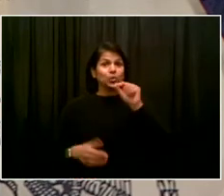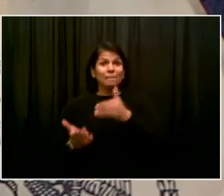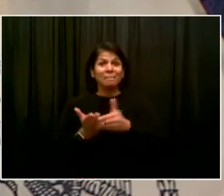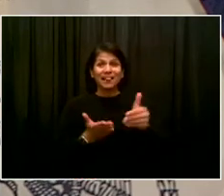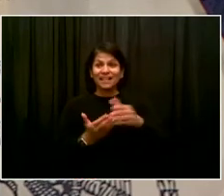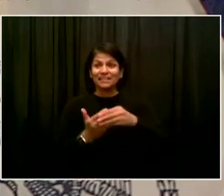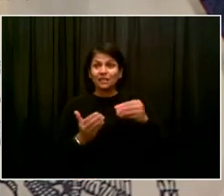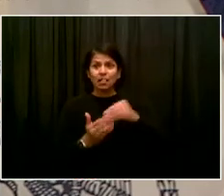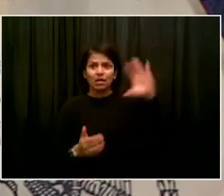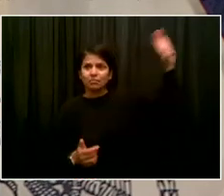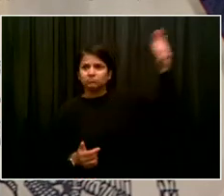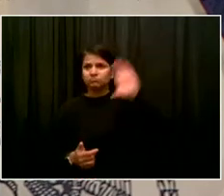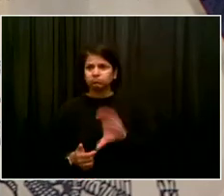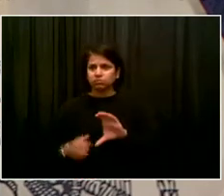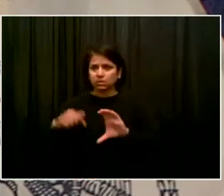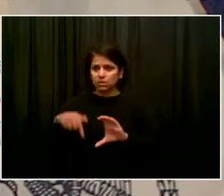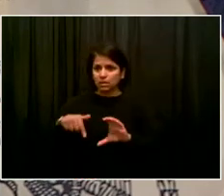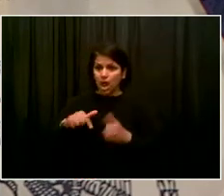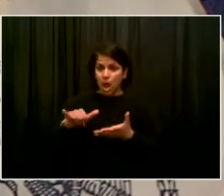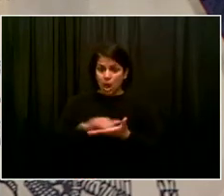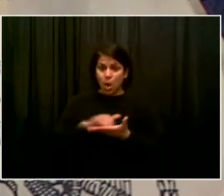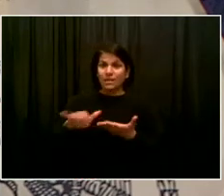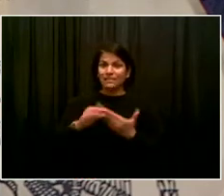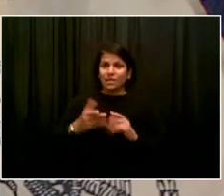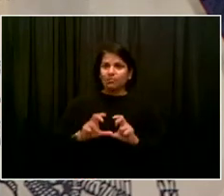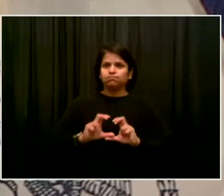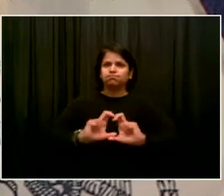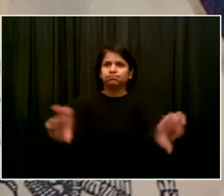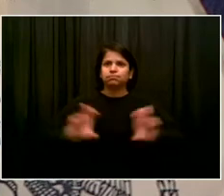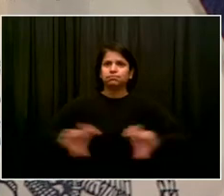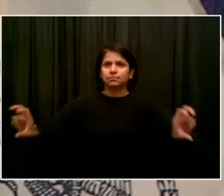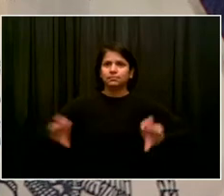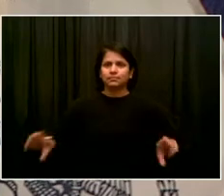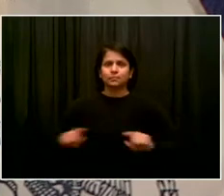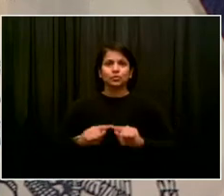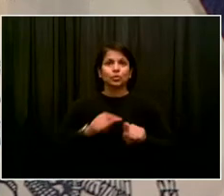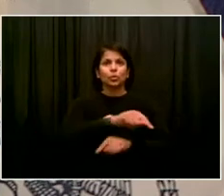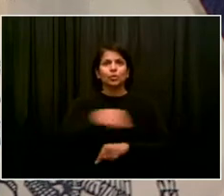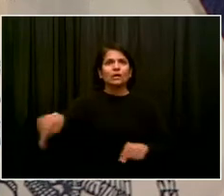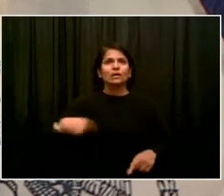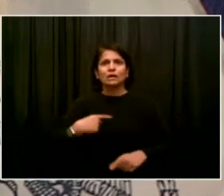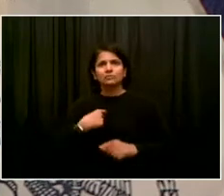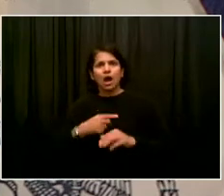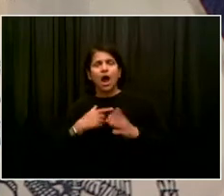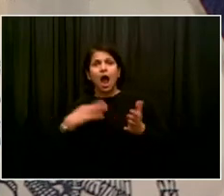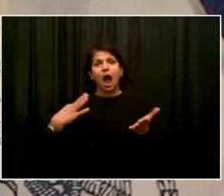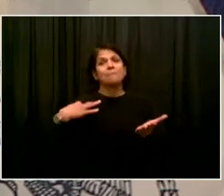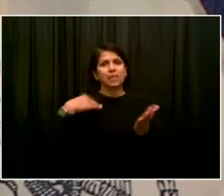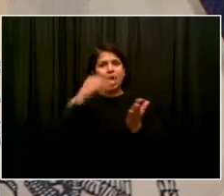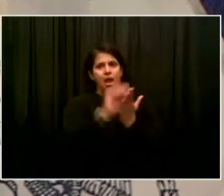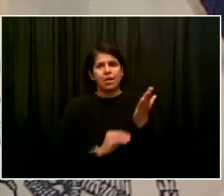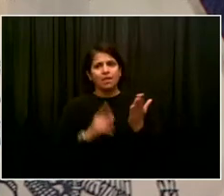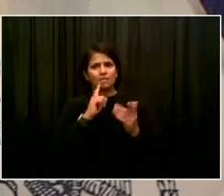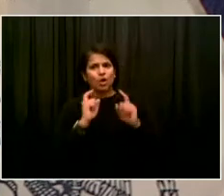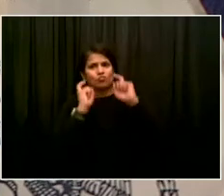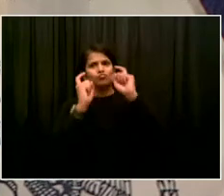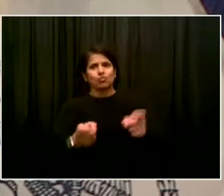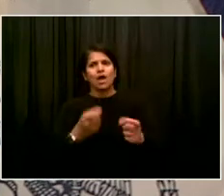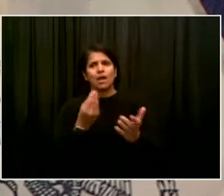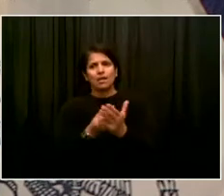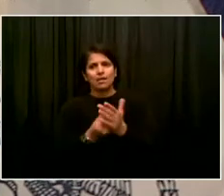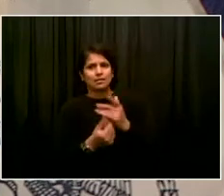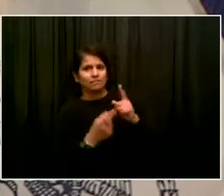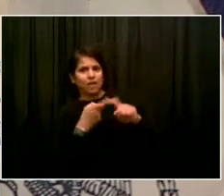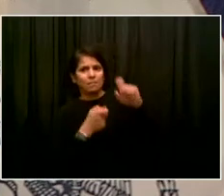jurisdiction in this country to win this award because of the extraordinary work being done here, also the groundbreaking work. This is a movement that's